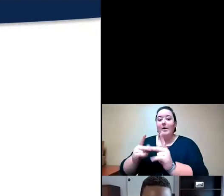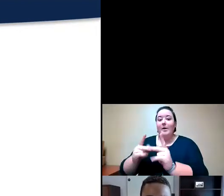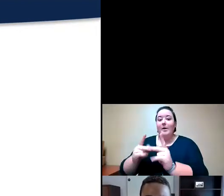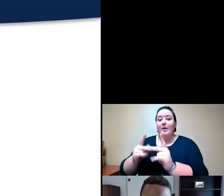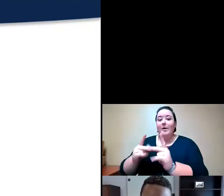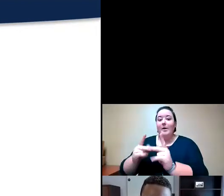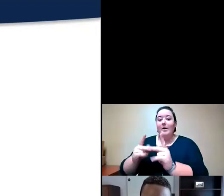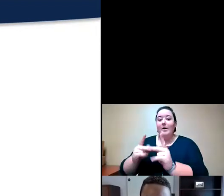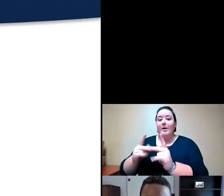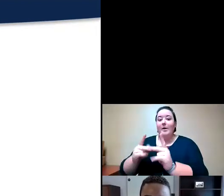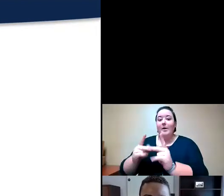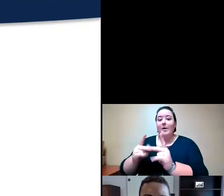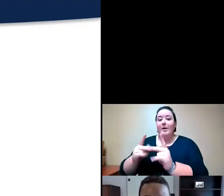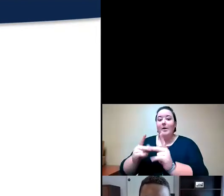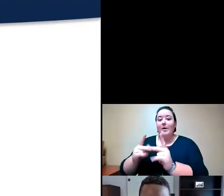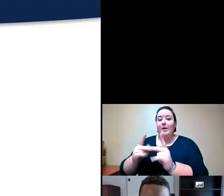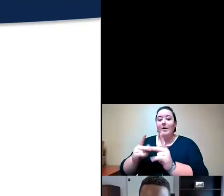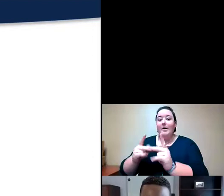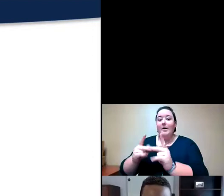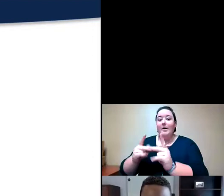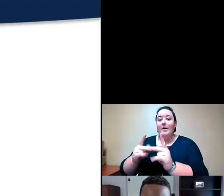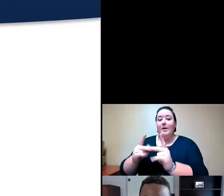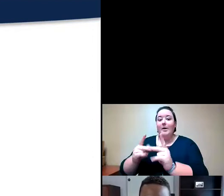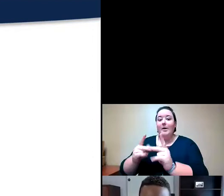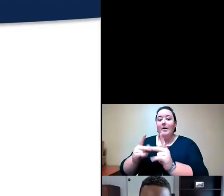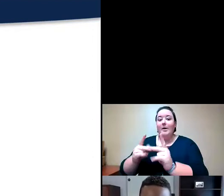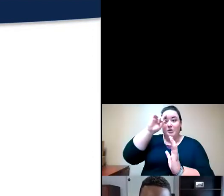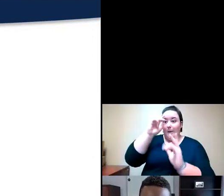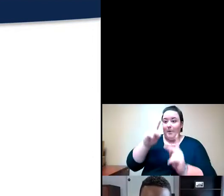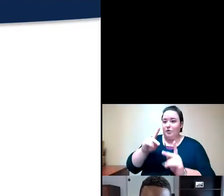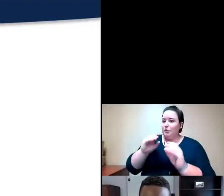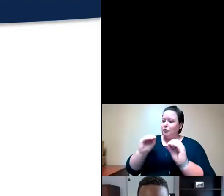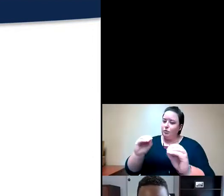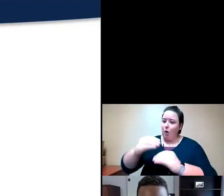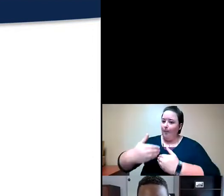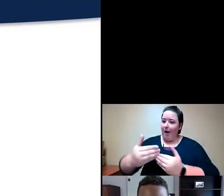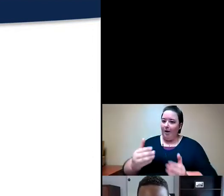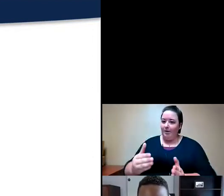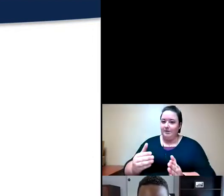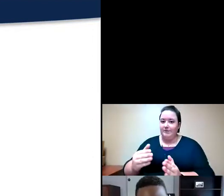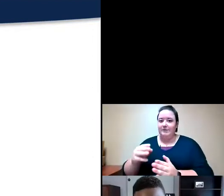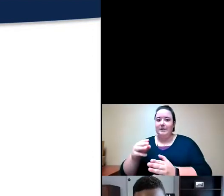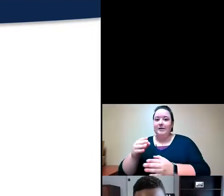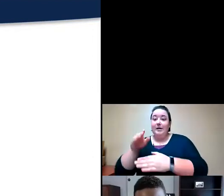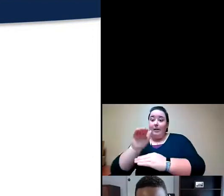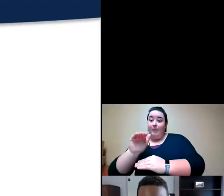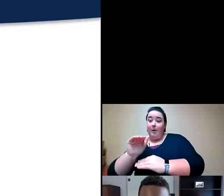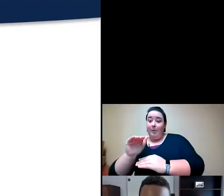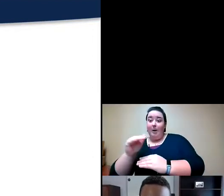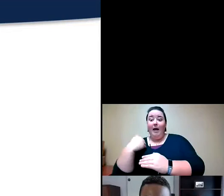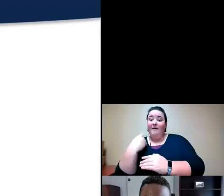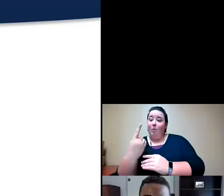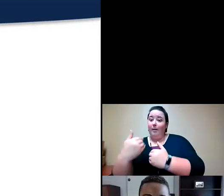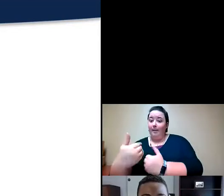been rearranged such that the tallest person has no box, the medium height individual still has one